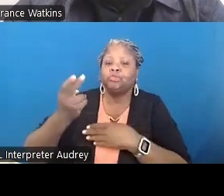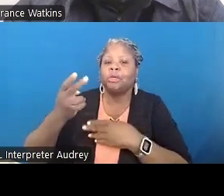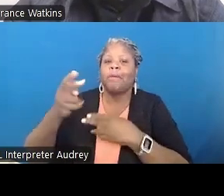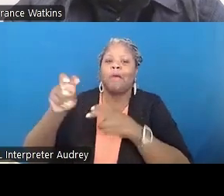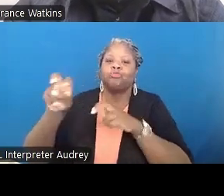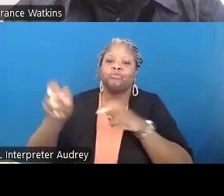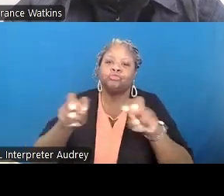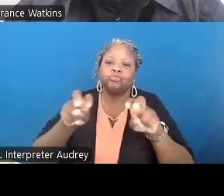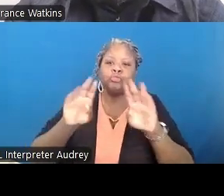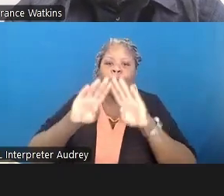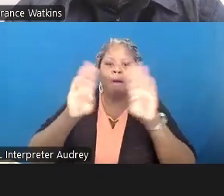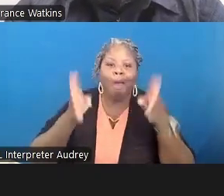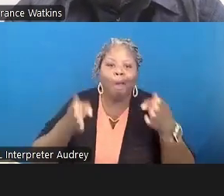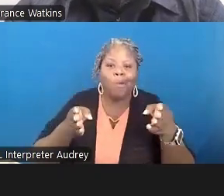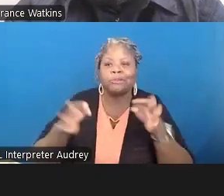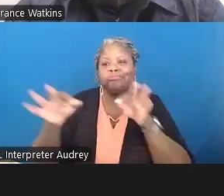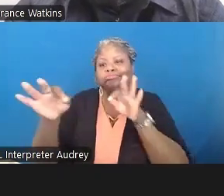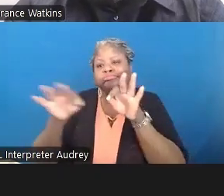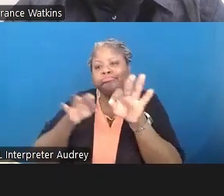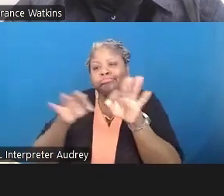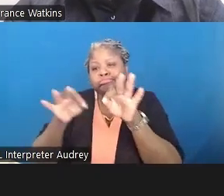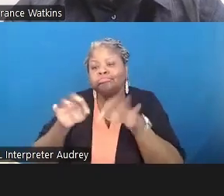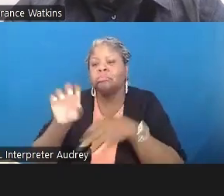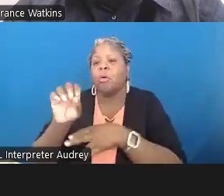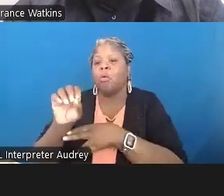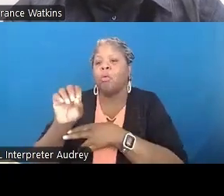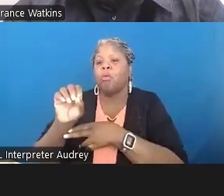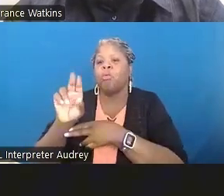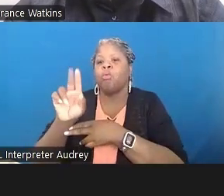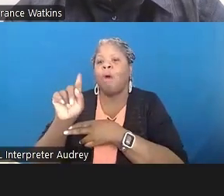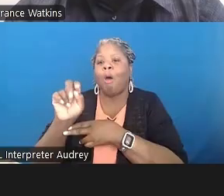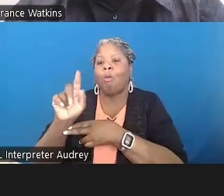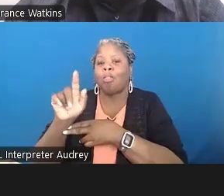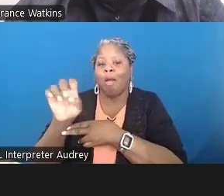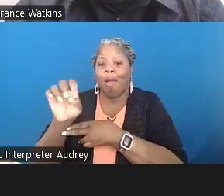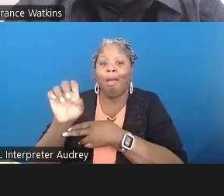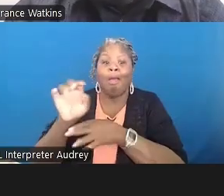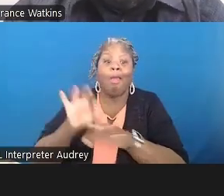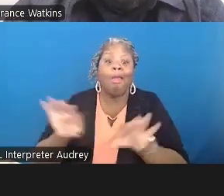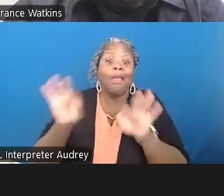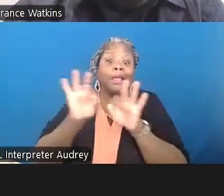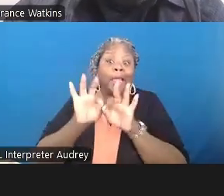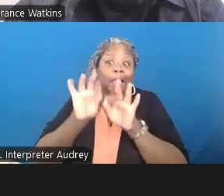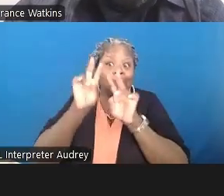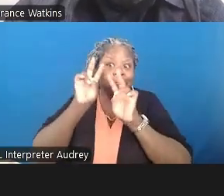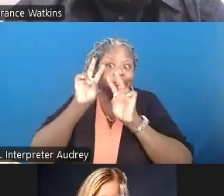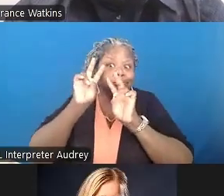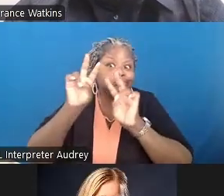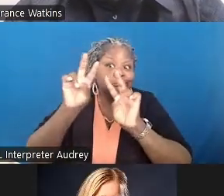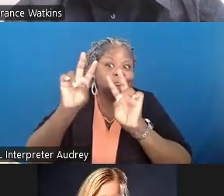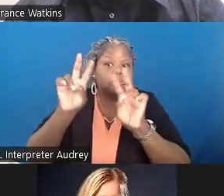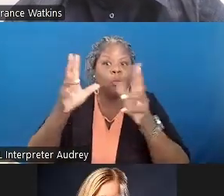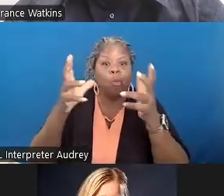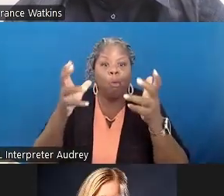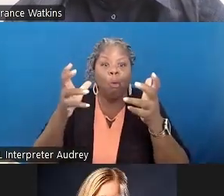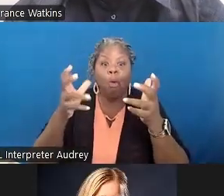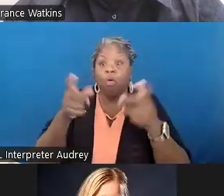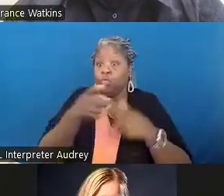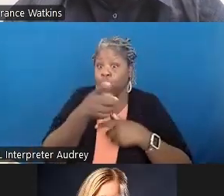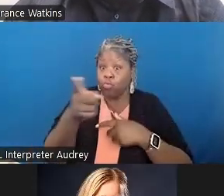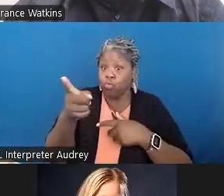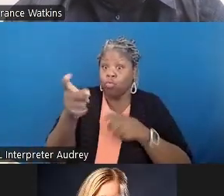bit of information about the program outline, some key opportunities and the future vision, how you could